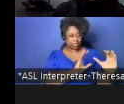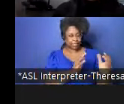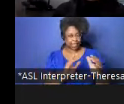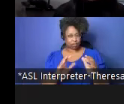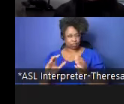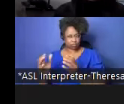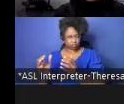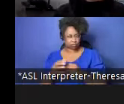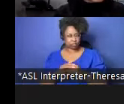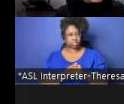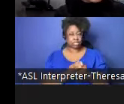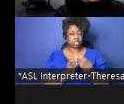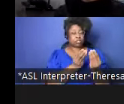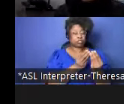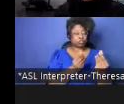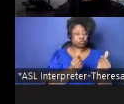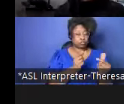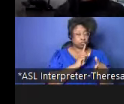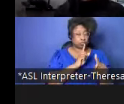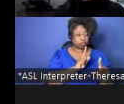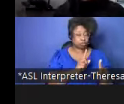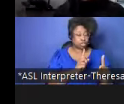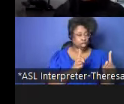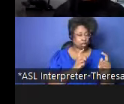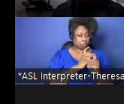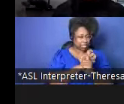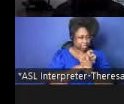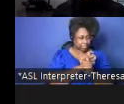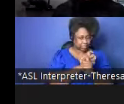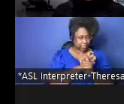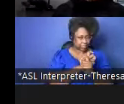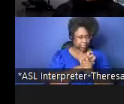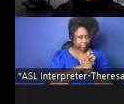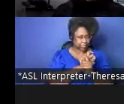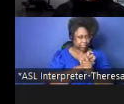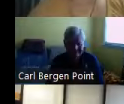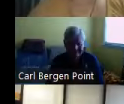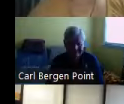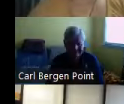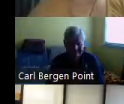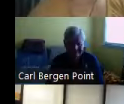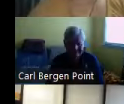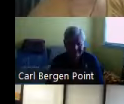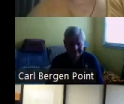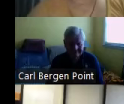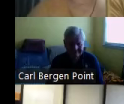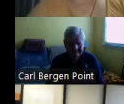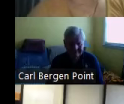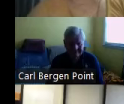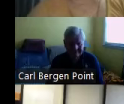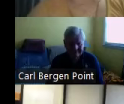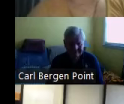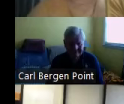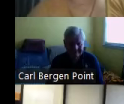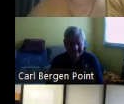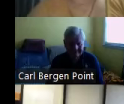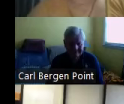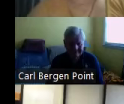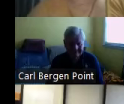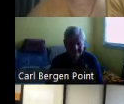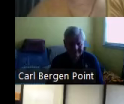on solution complexity and also who has the authority to